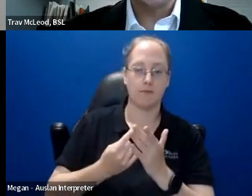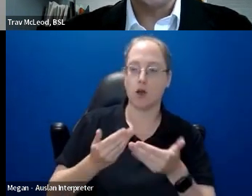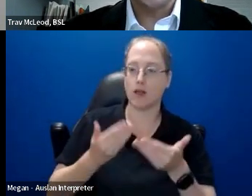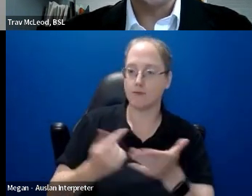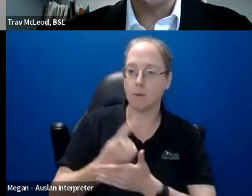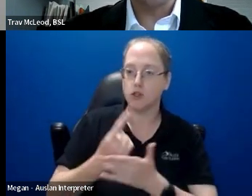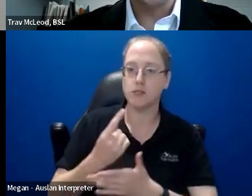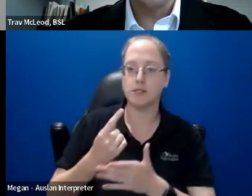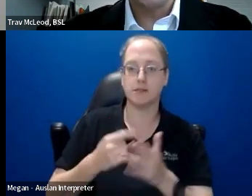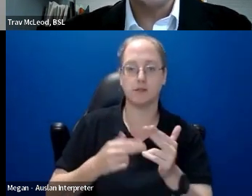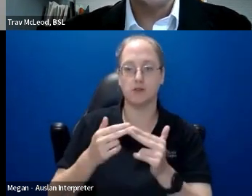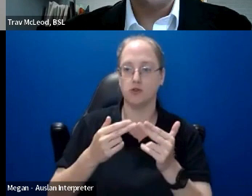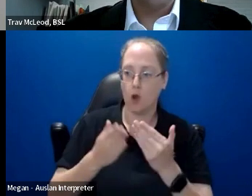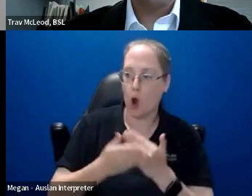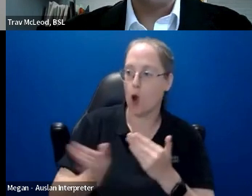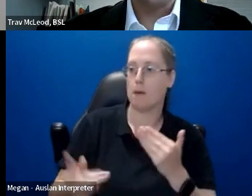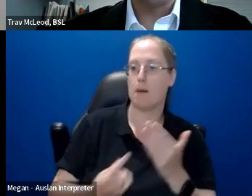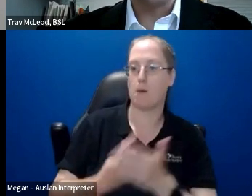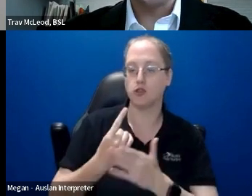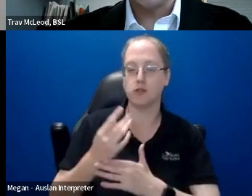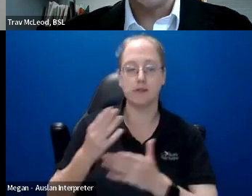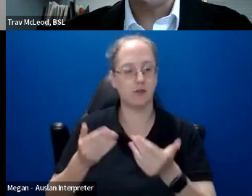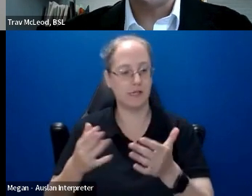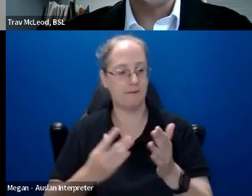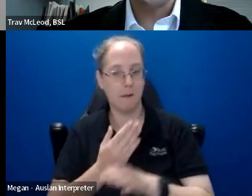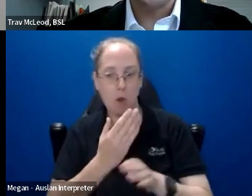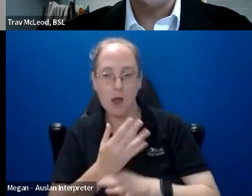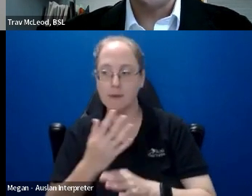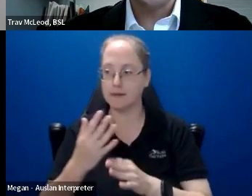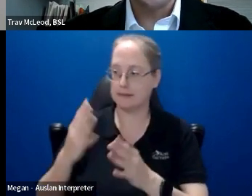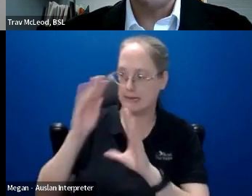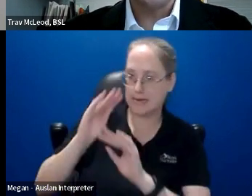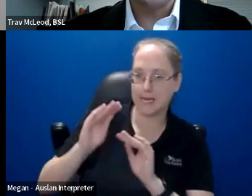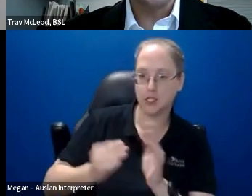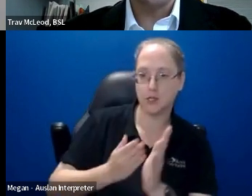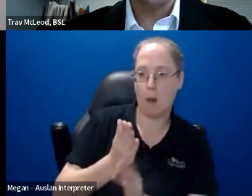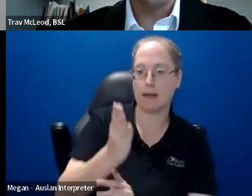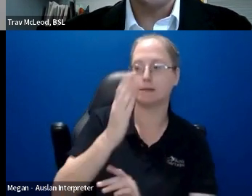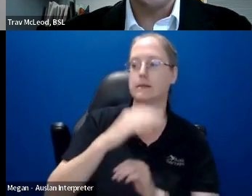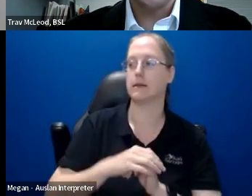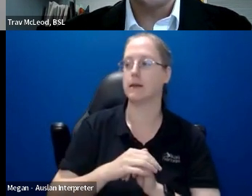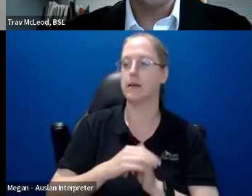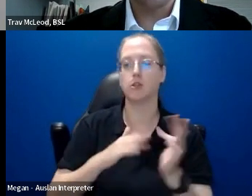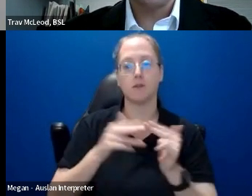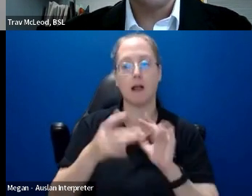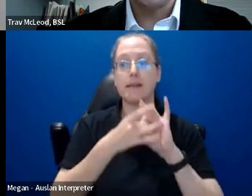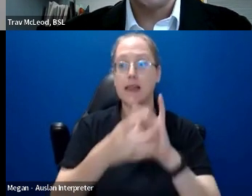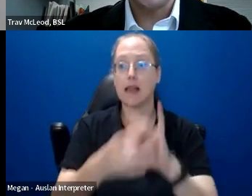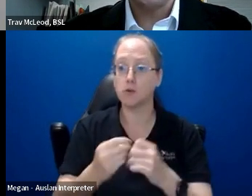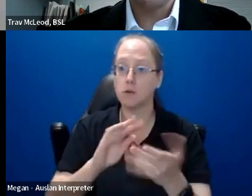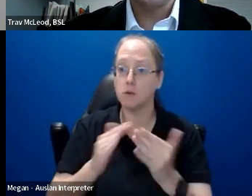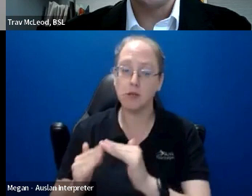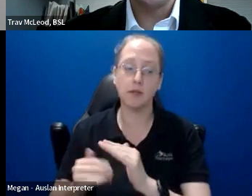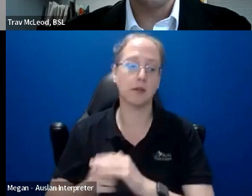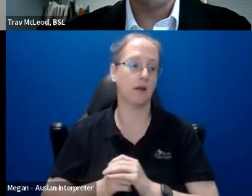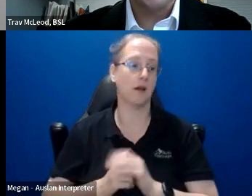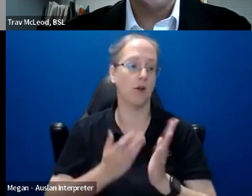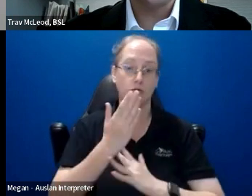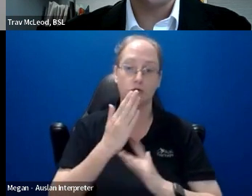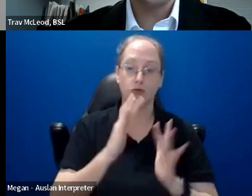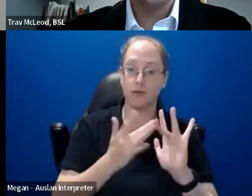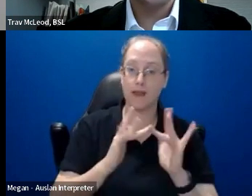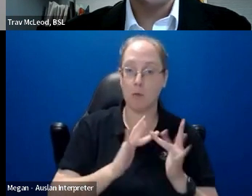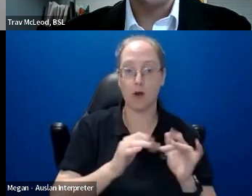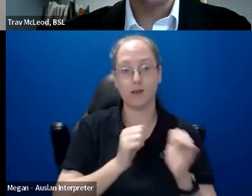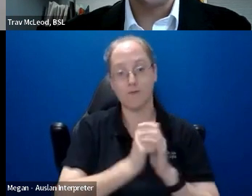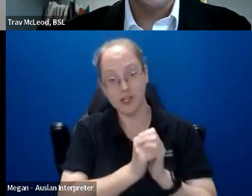pathways to education and employment. It helps to grow connections to new communities, whether that's friendships, as you put it,